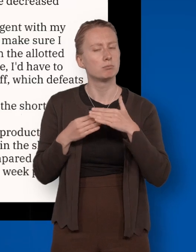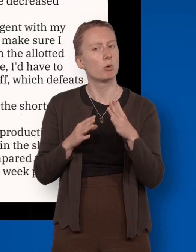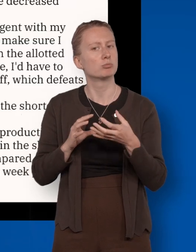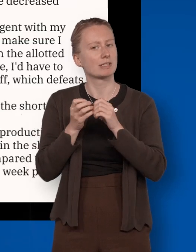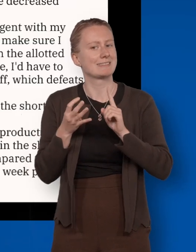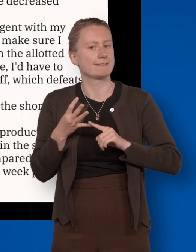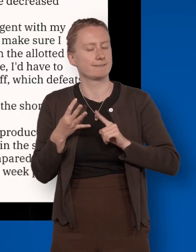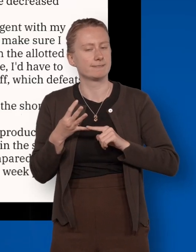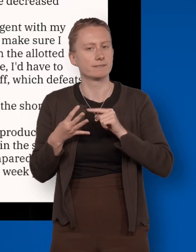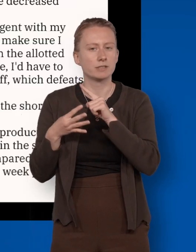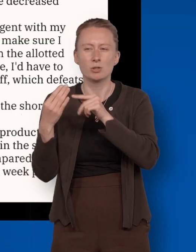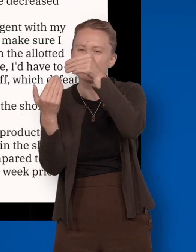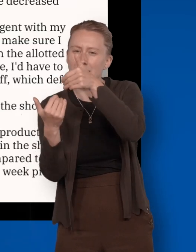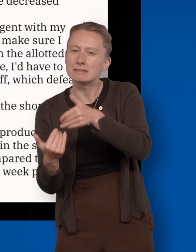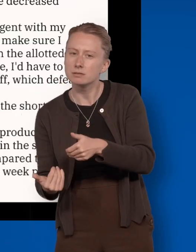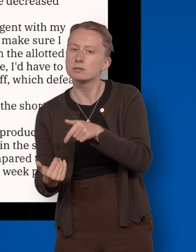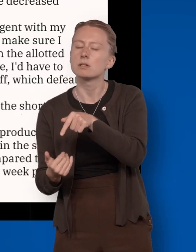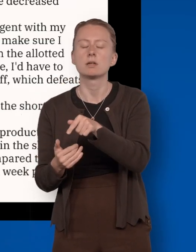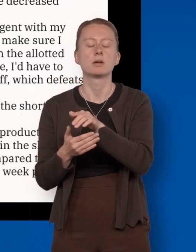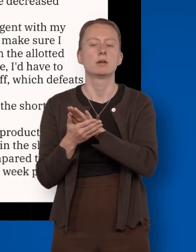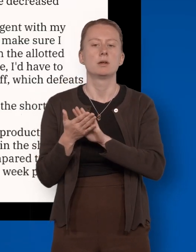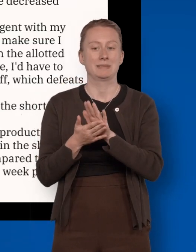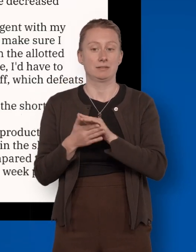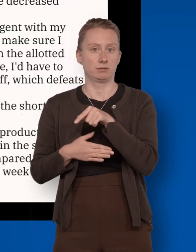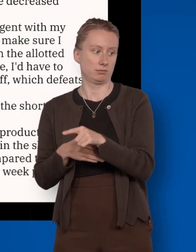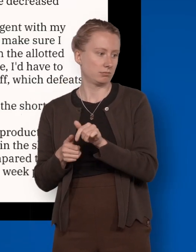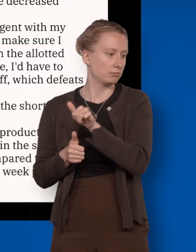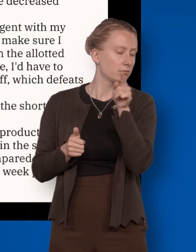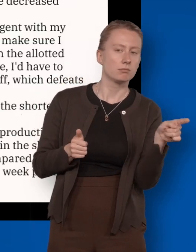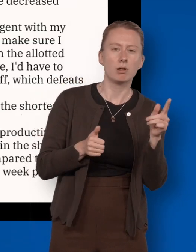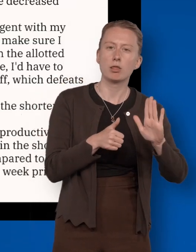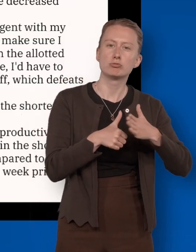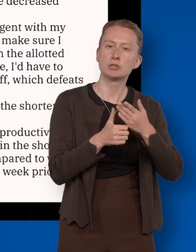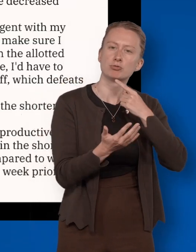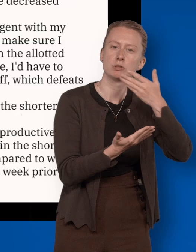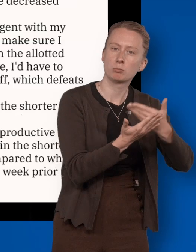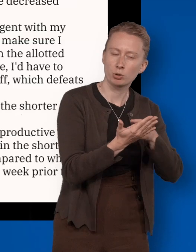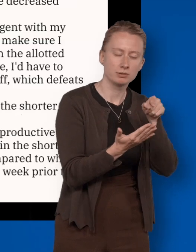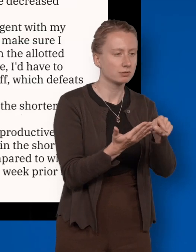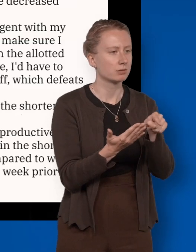happen in such a way that the original response is still being